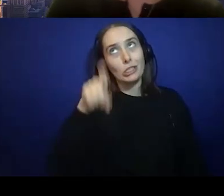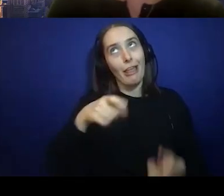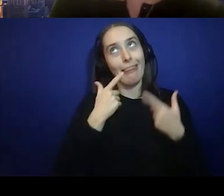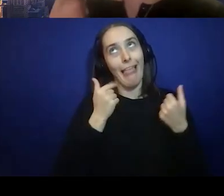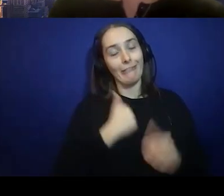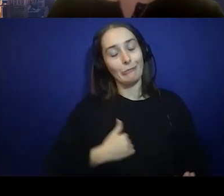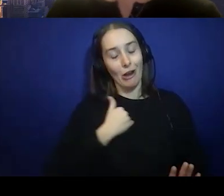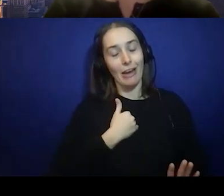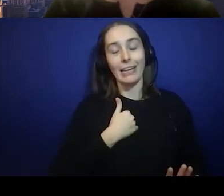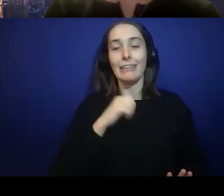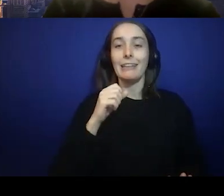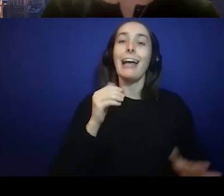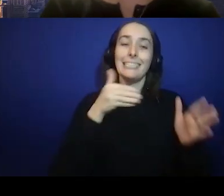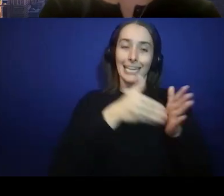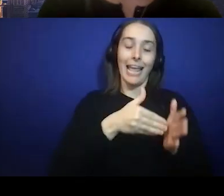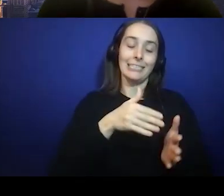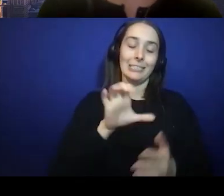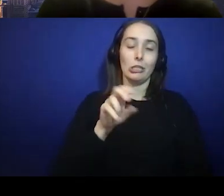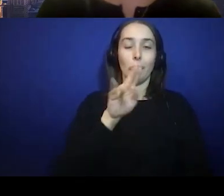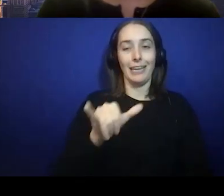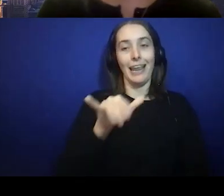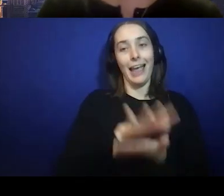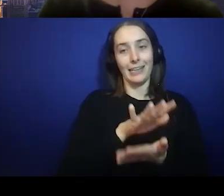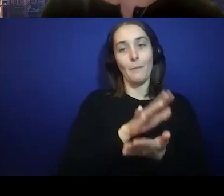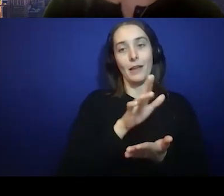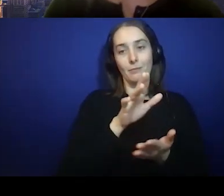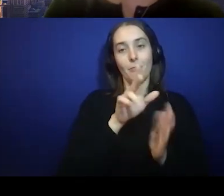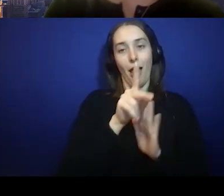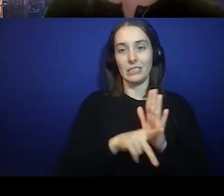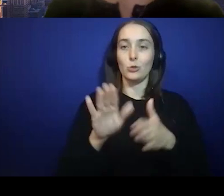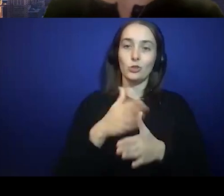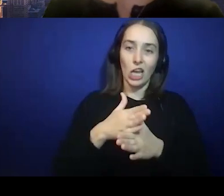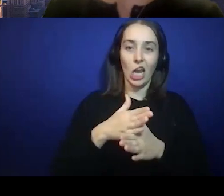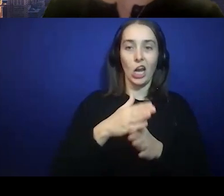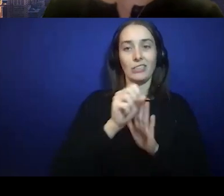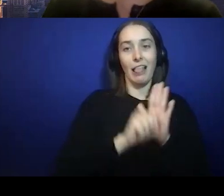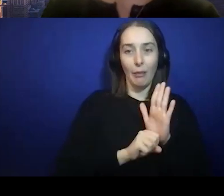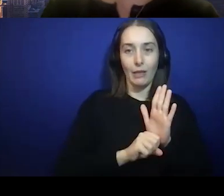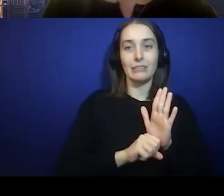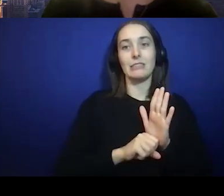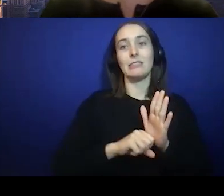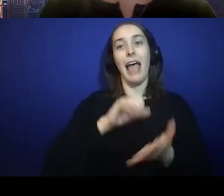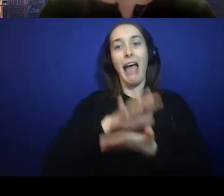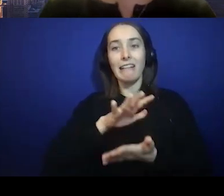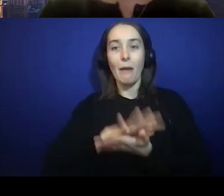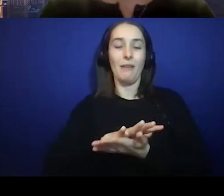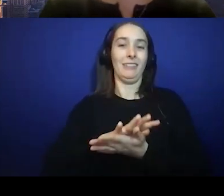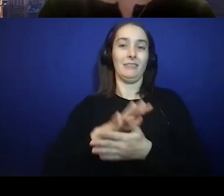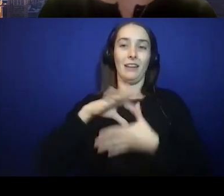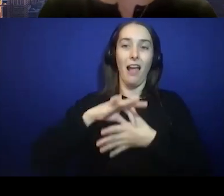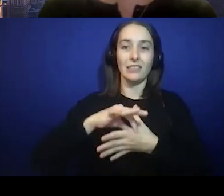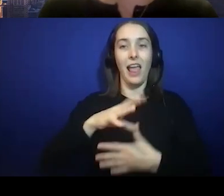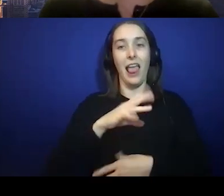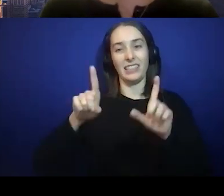It is against the CUNY SPS academic policy to share syllabi, course assignments, and exams on a more serious note. So just do your best